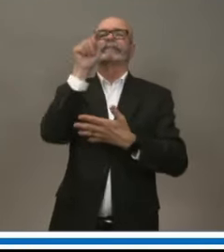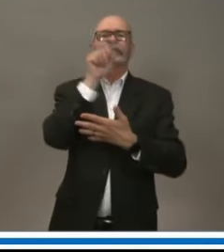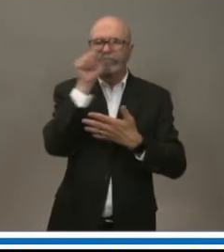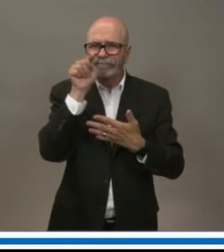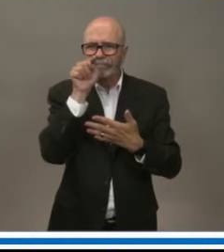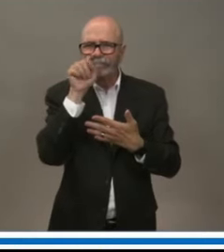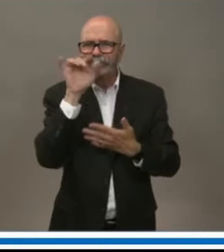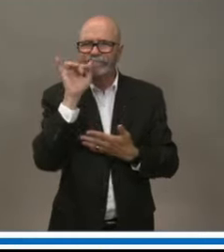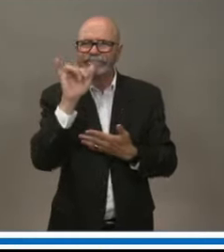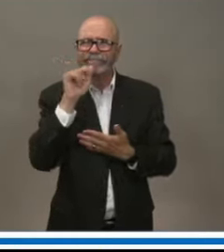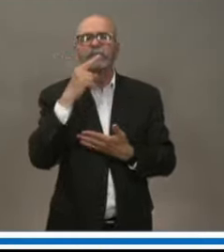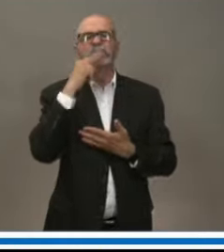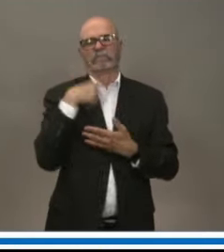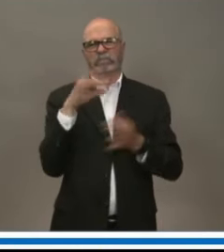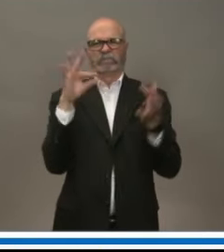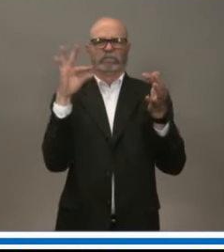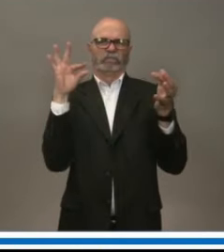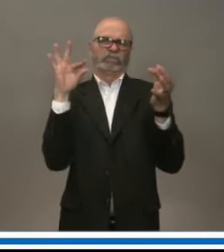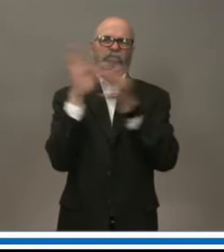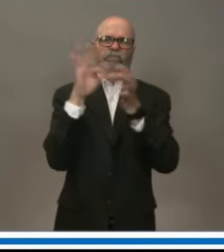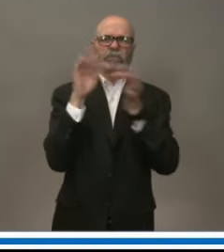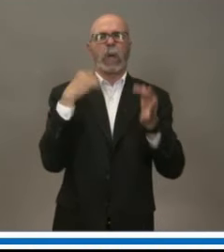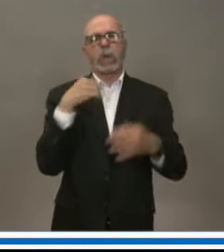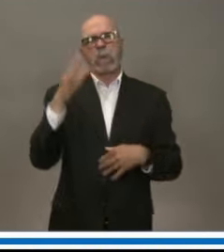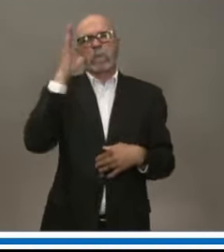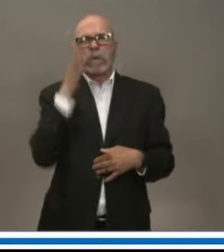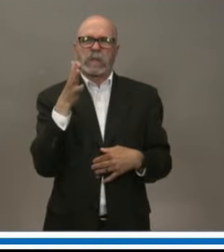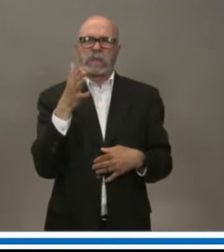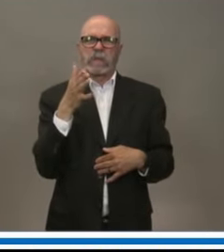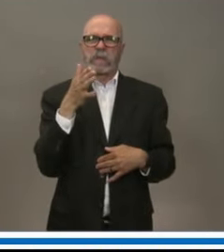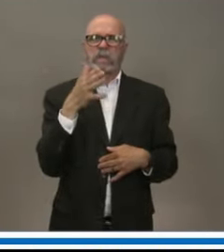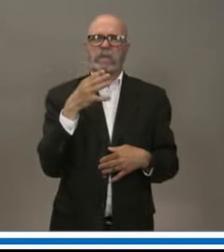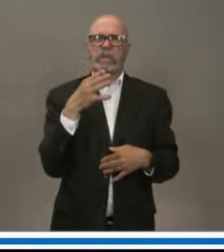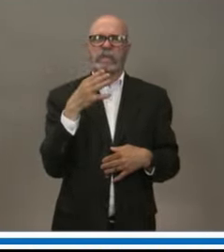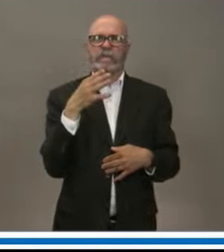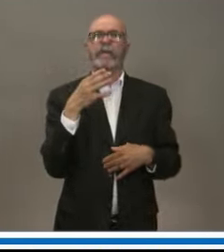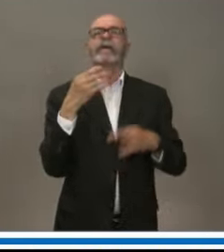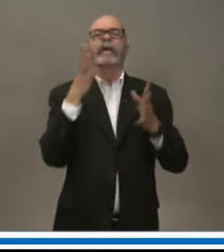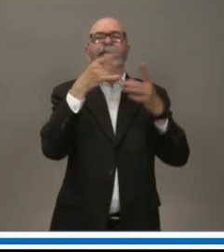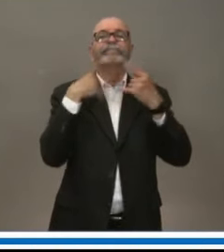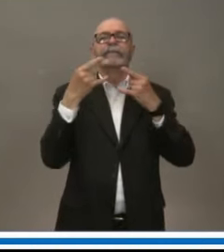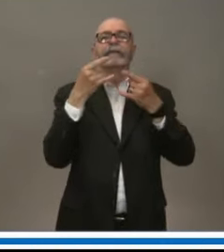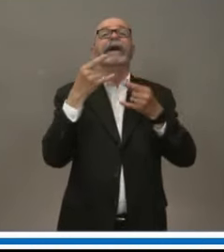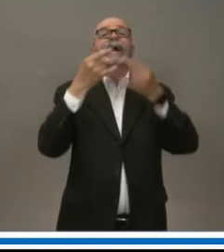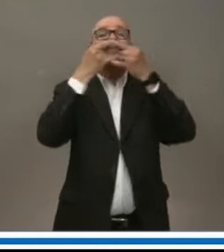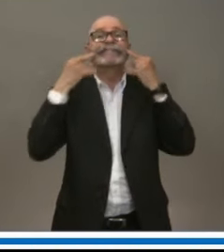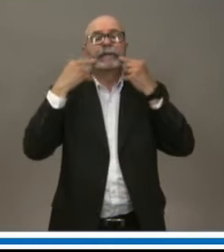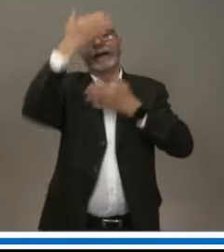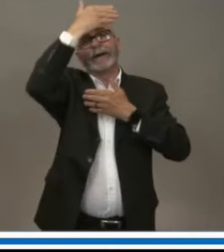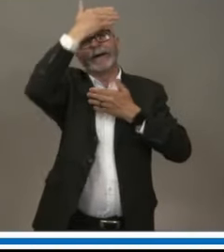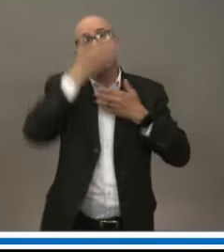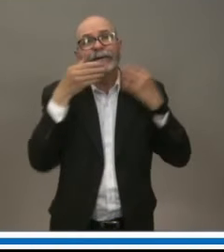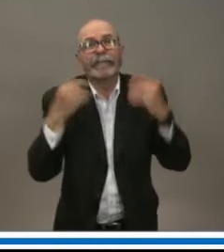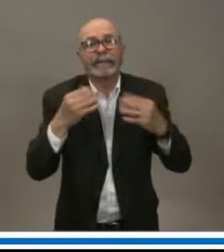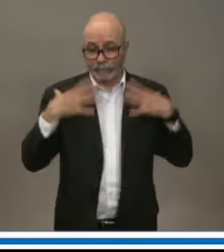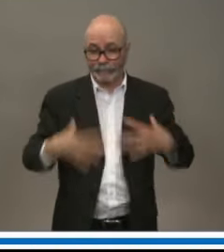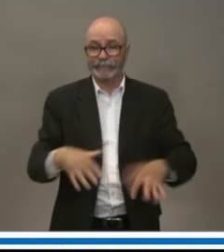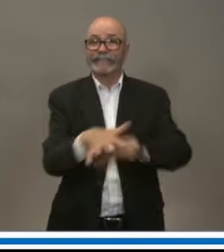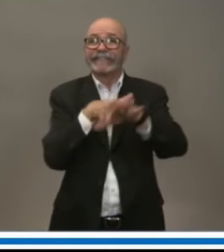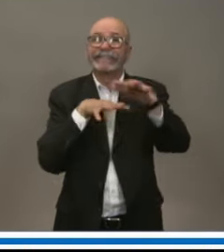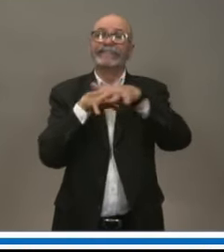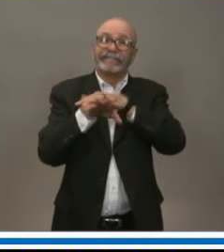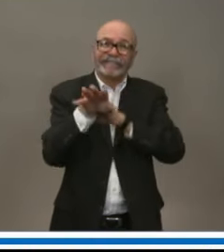about access to PPE, and it's calling on government to provide better access for all healthcare workers. I know I've spoken to several